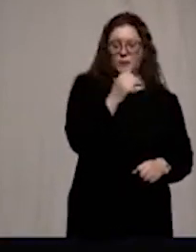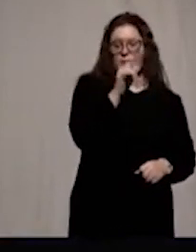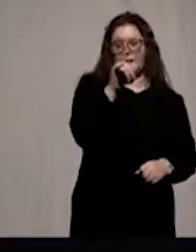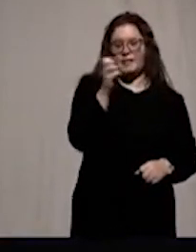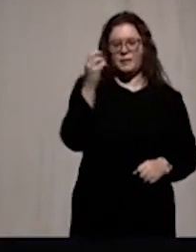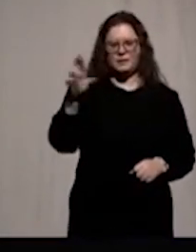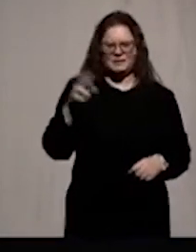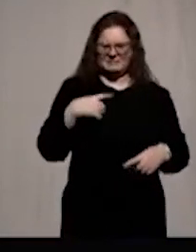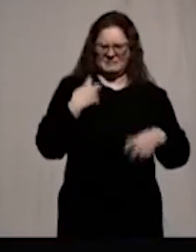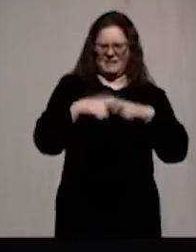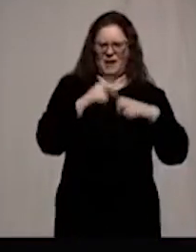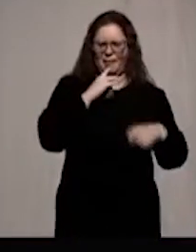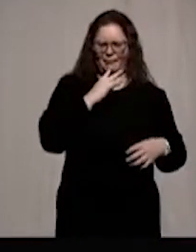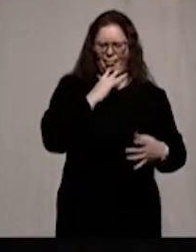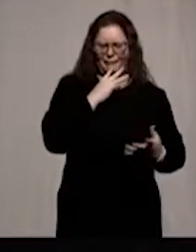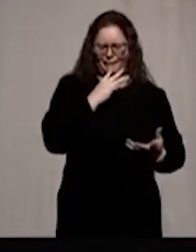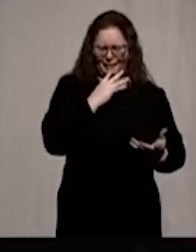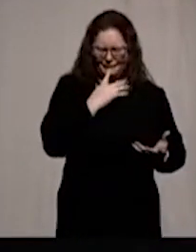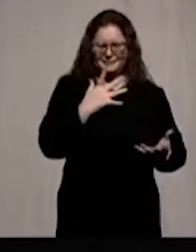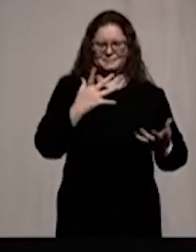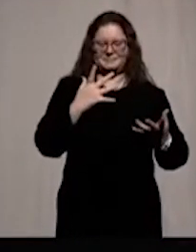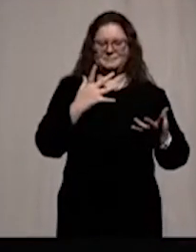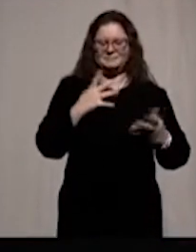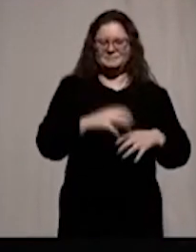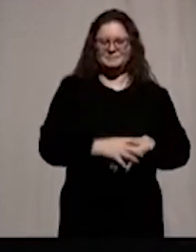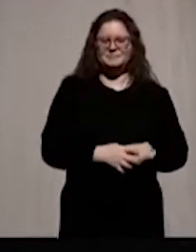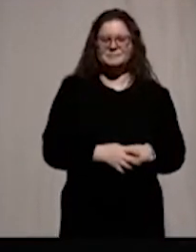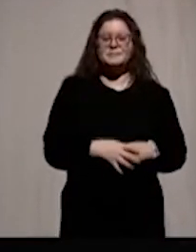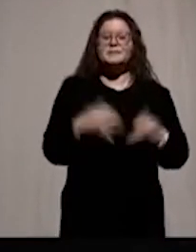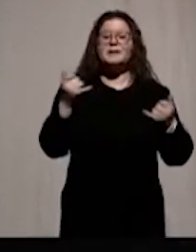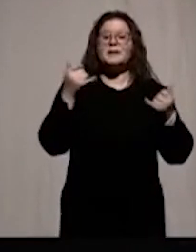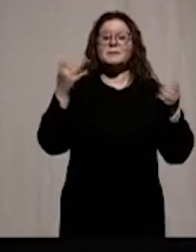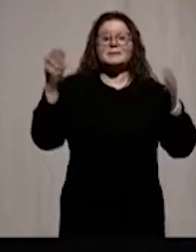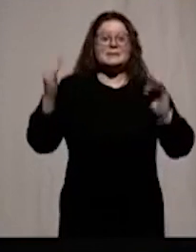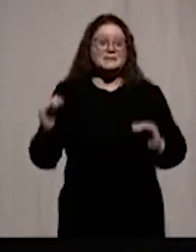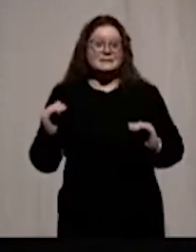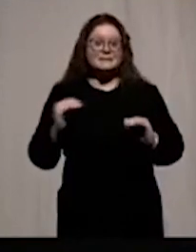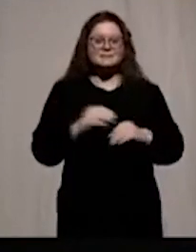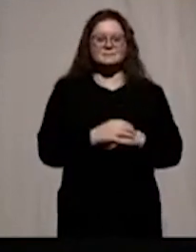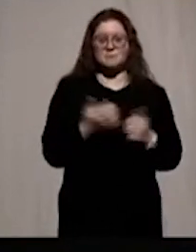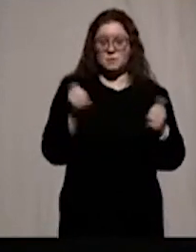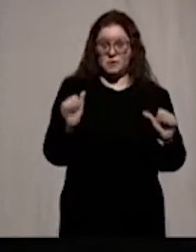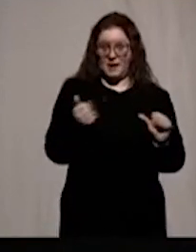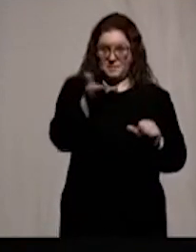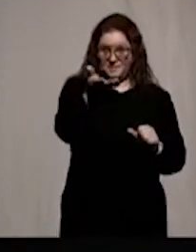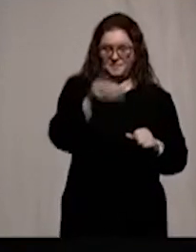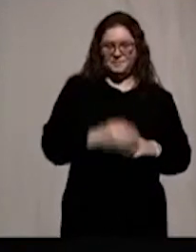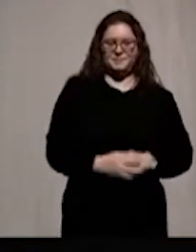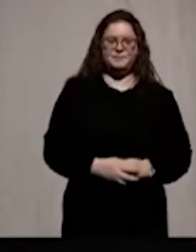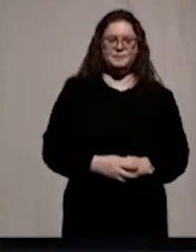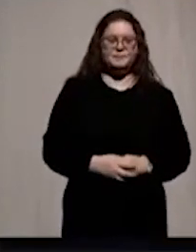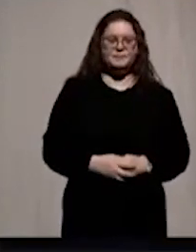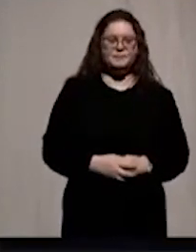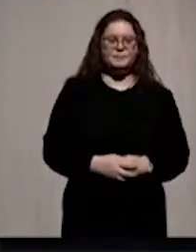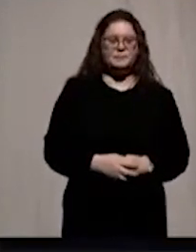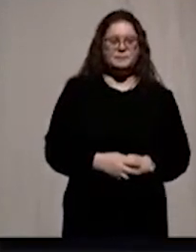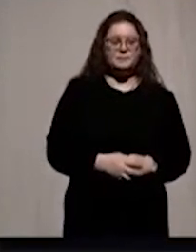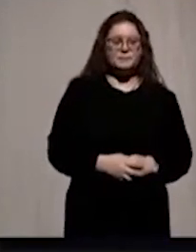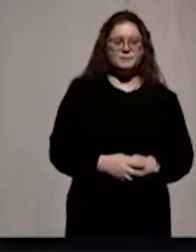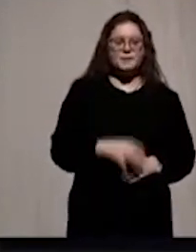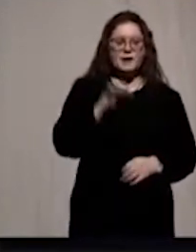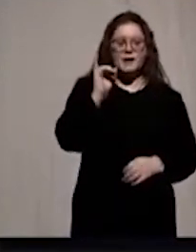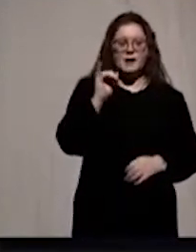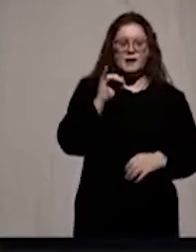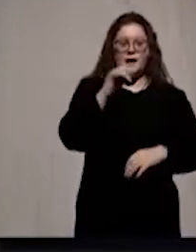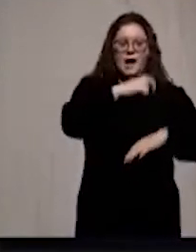It gets a little hard after, Red leather, right? yellow leather. Now we're gonna step it up to the next one. Try this one. Irish wristwatch,